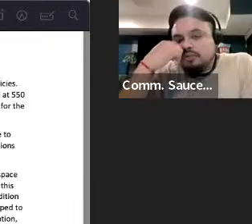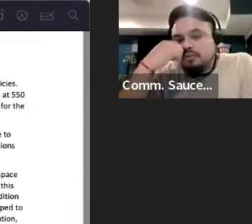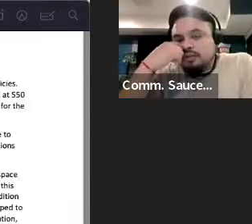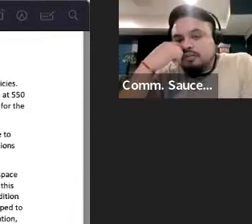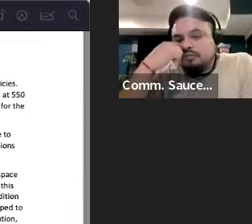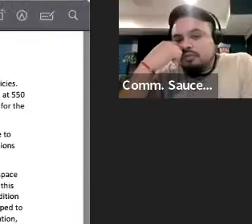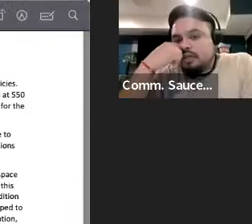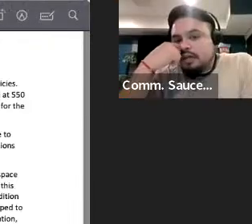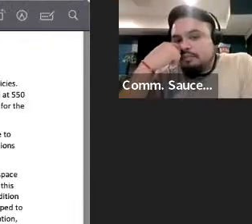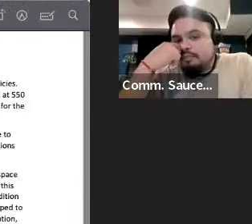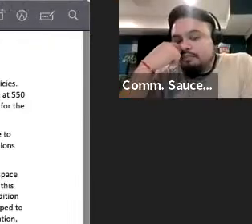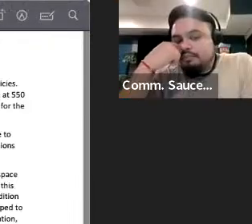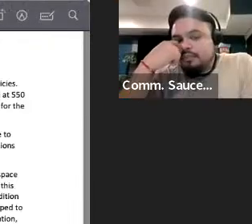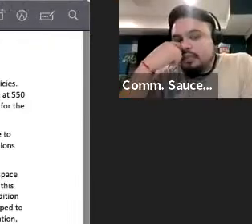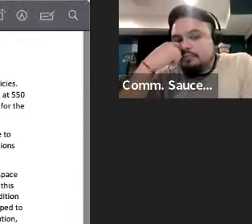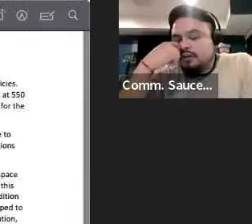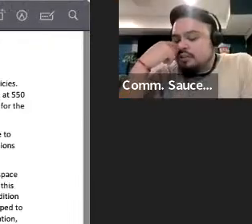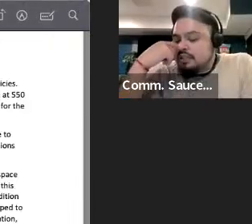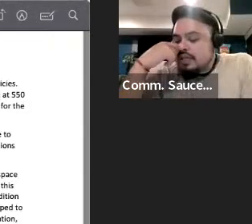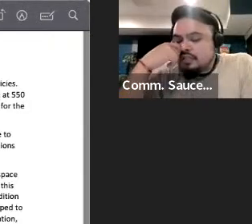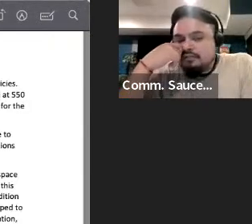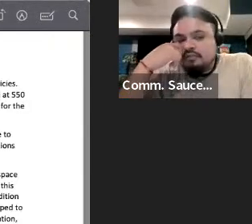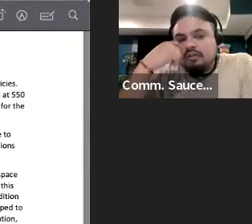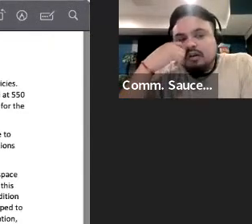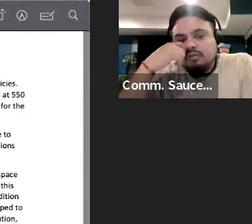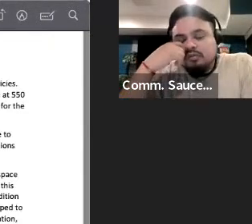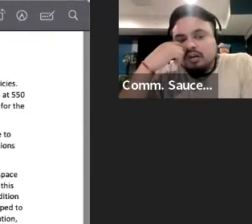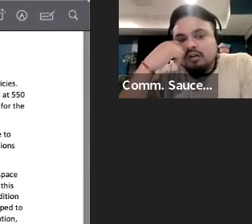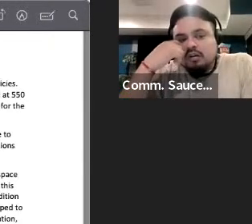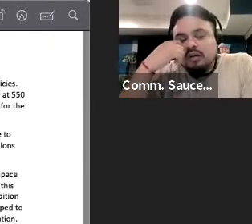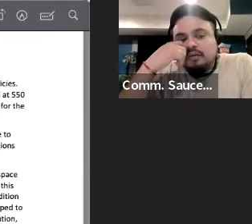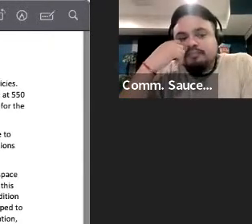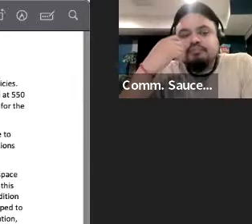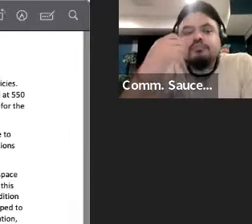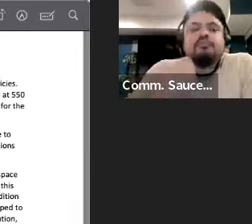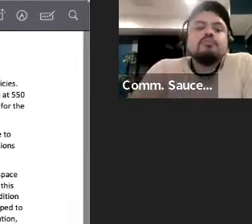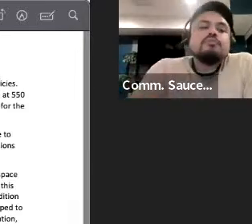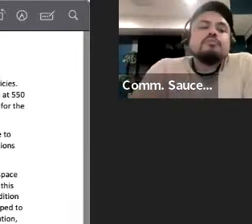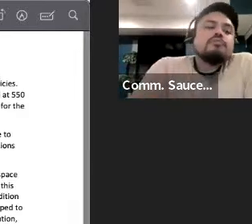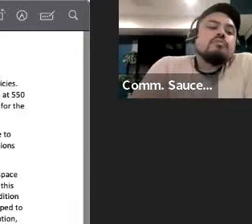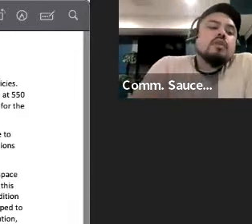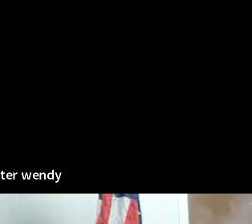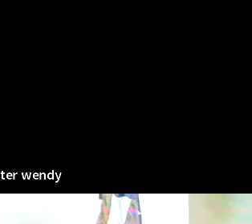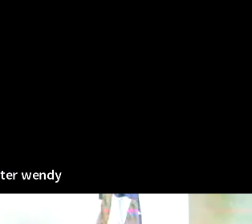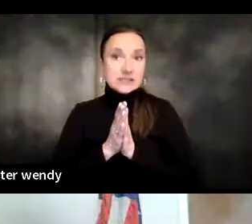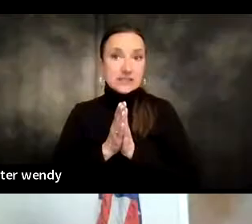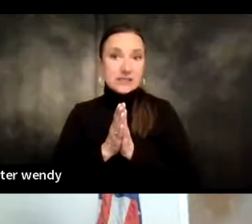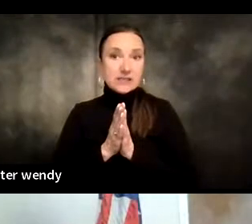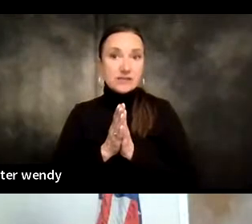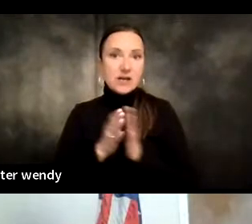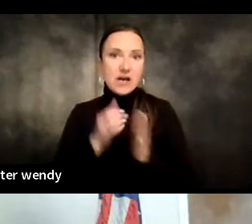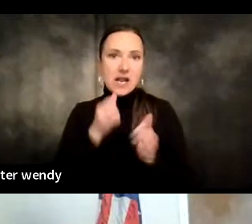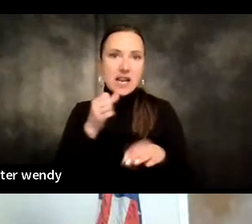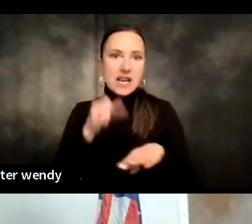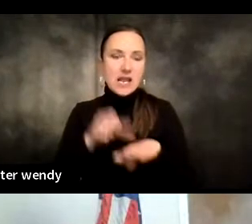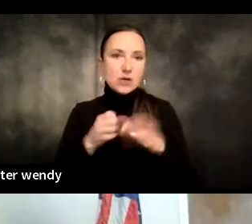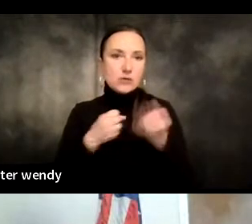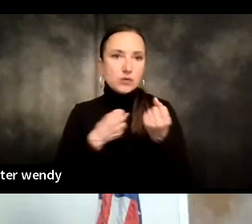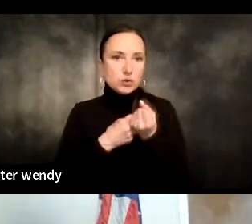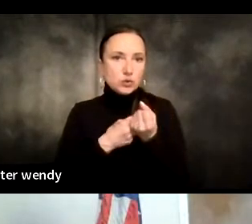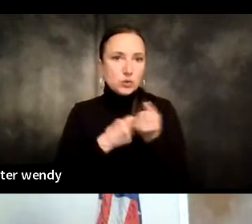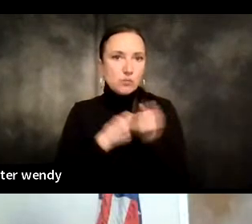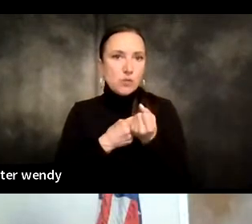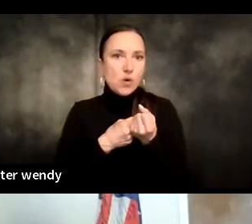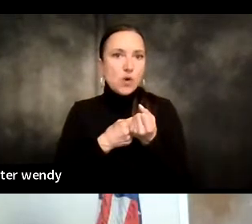And just so the public knows, this project is asking for our letter of support for this